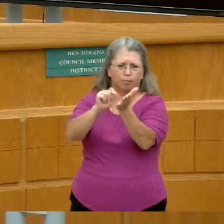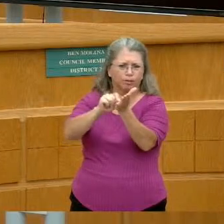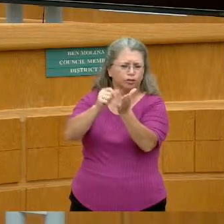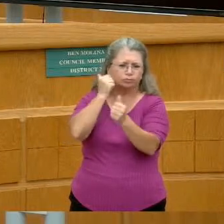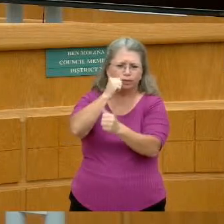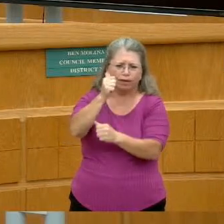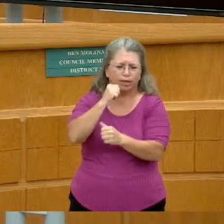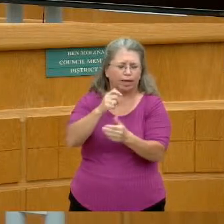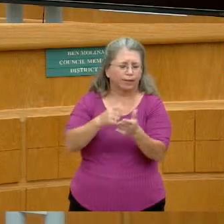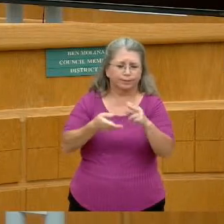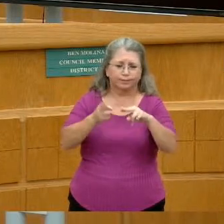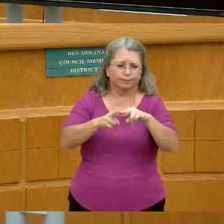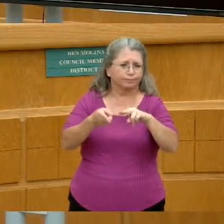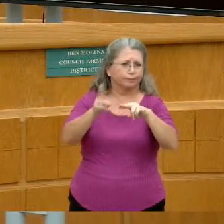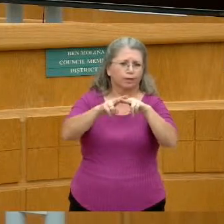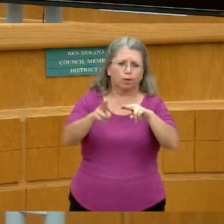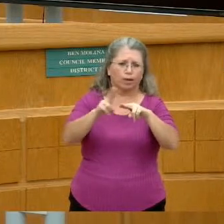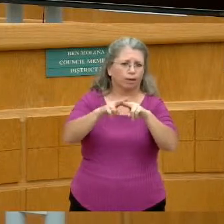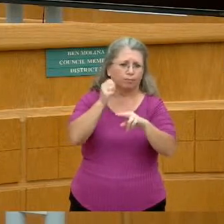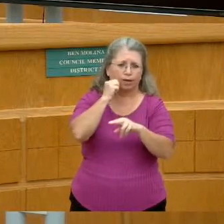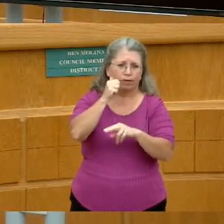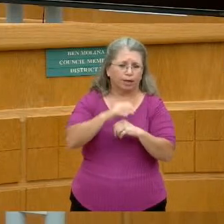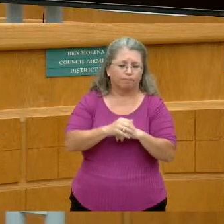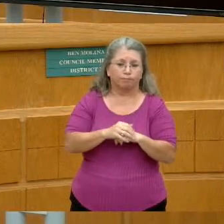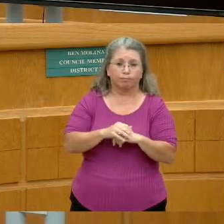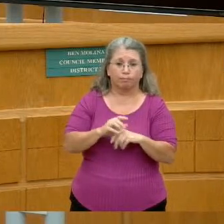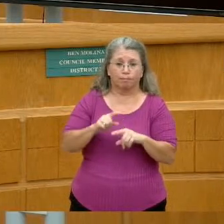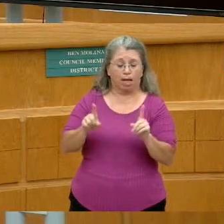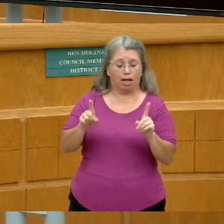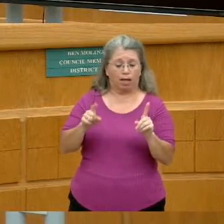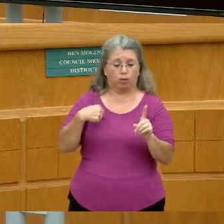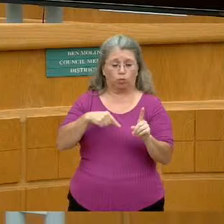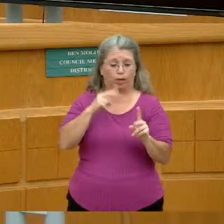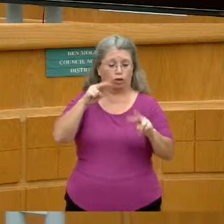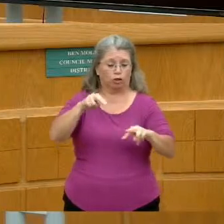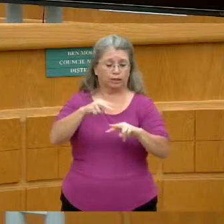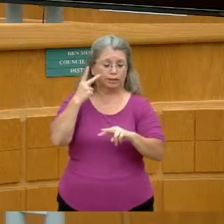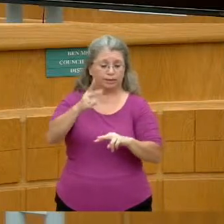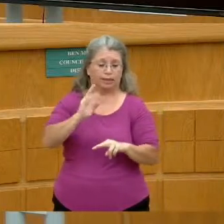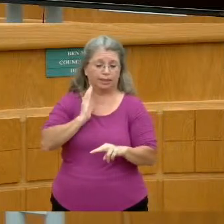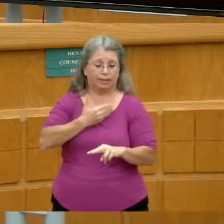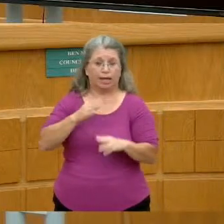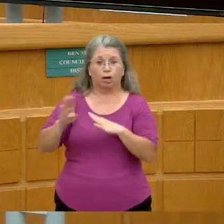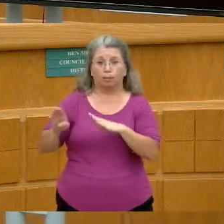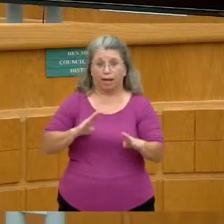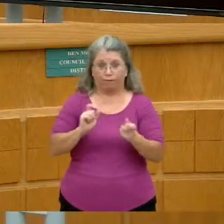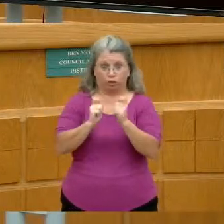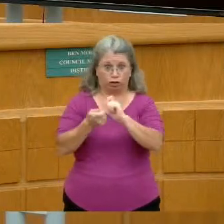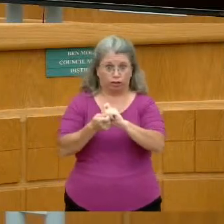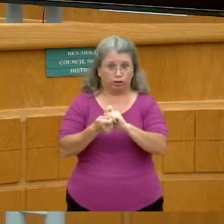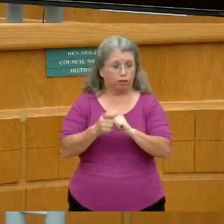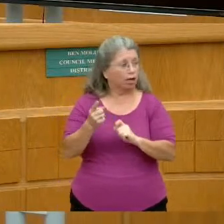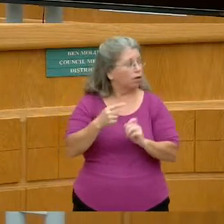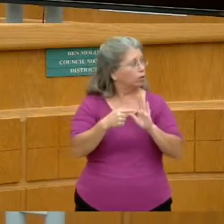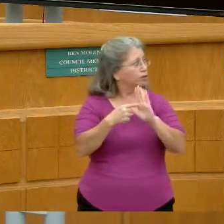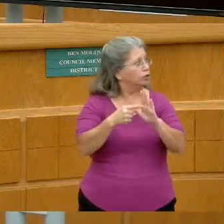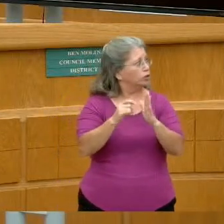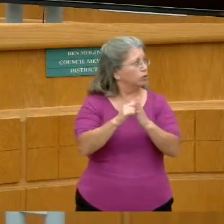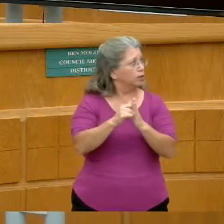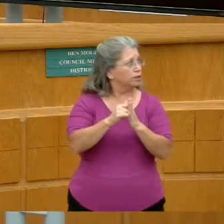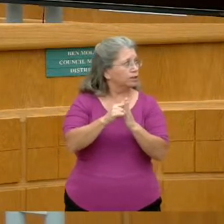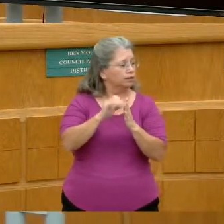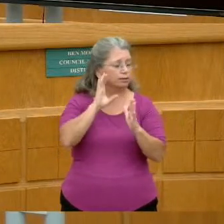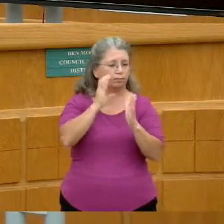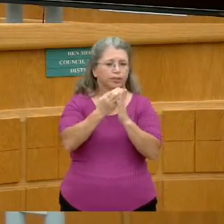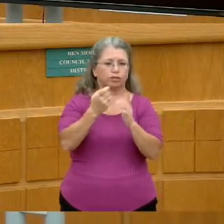day on average. But is our behavior changing? And so I always show this image from The Dark Knight, because